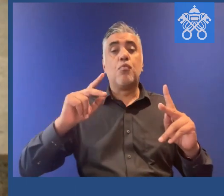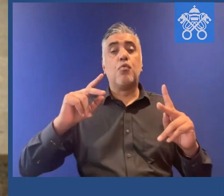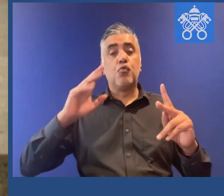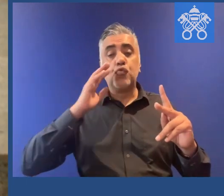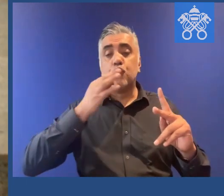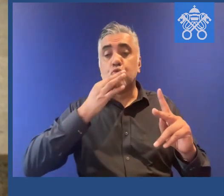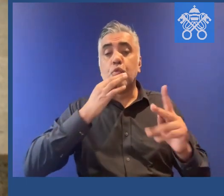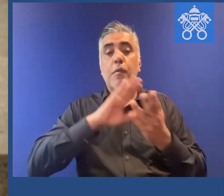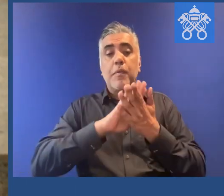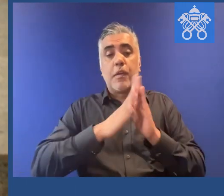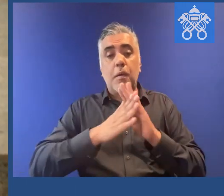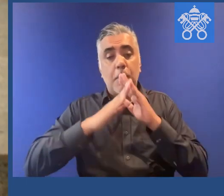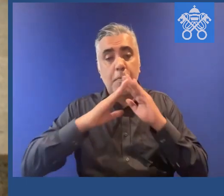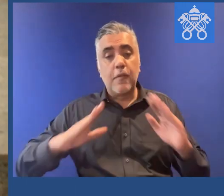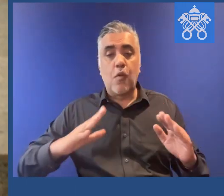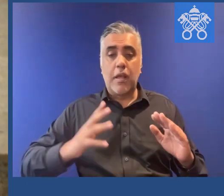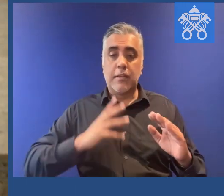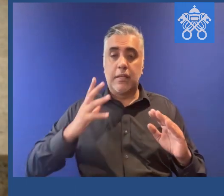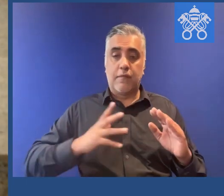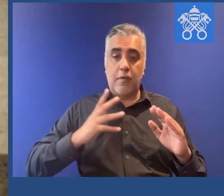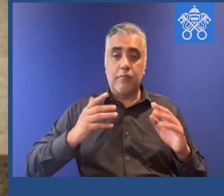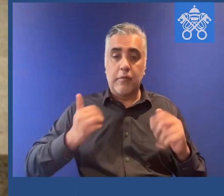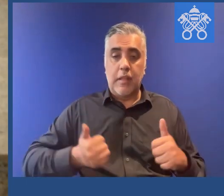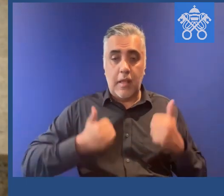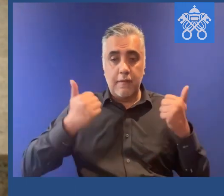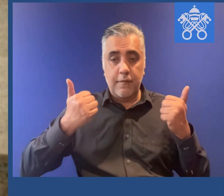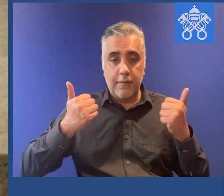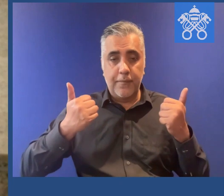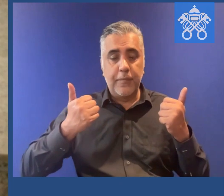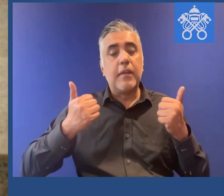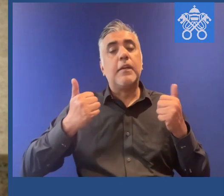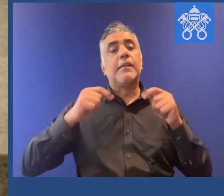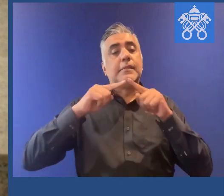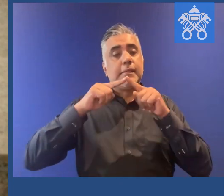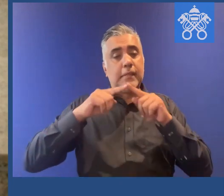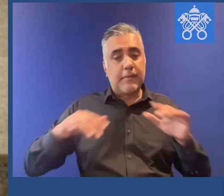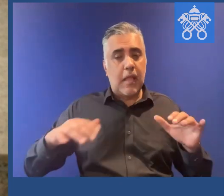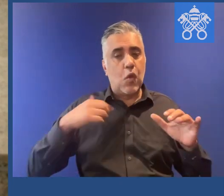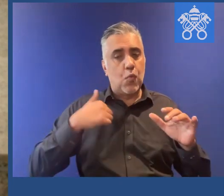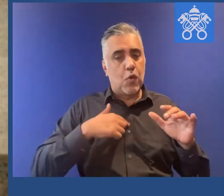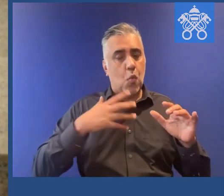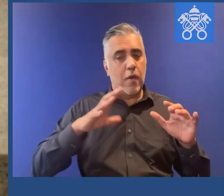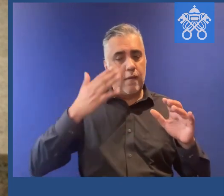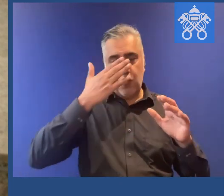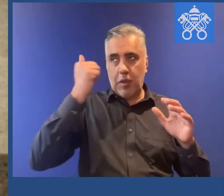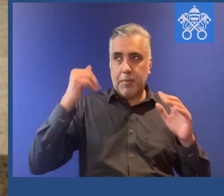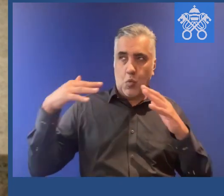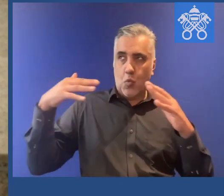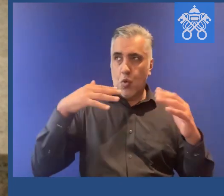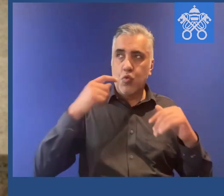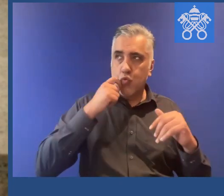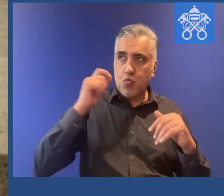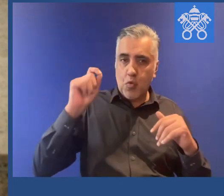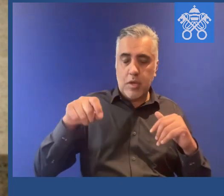soon to a peaceful and dignified way of life. At the same time, we do not want to forget about the war in